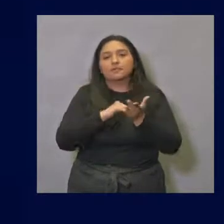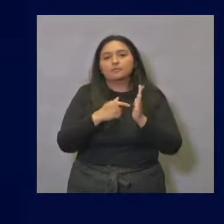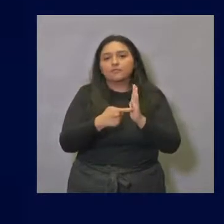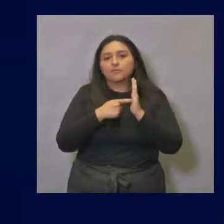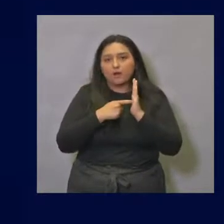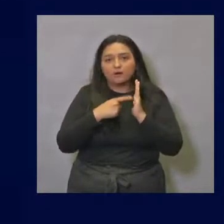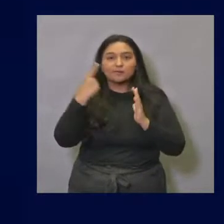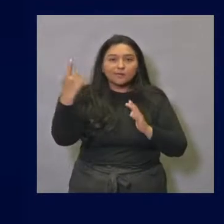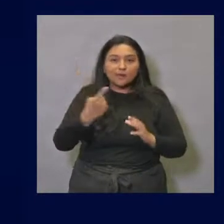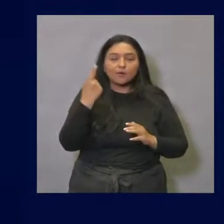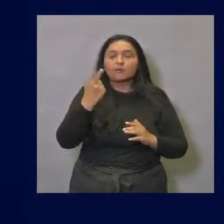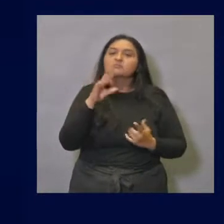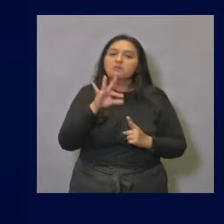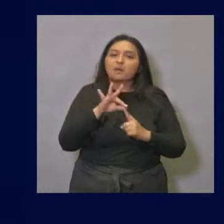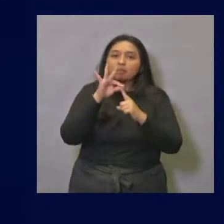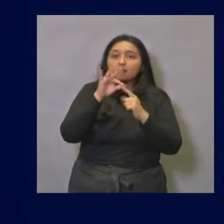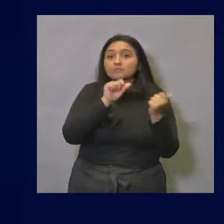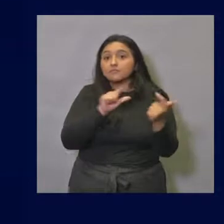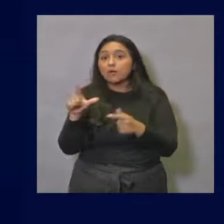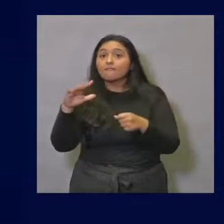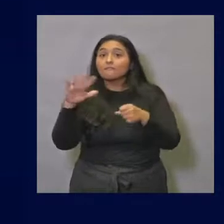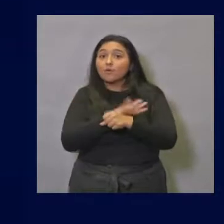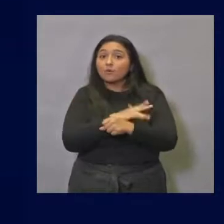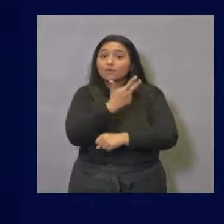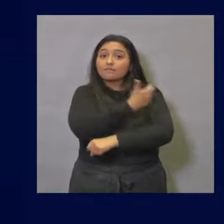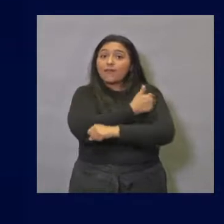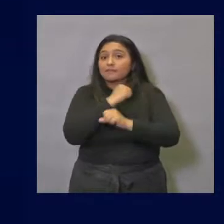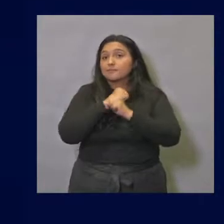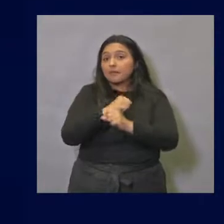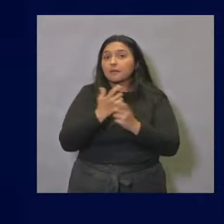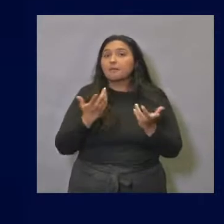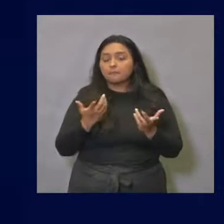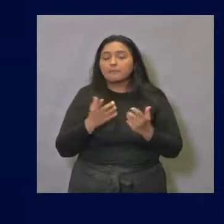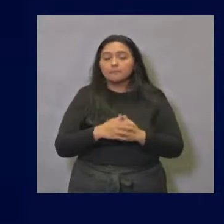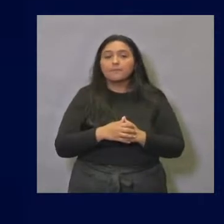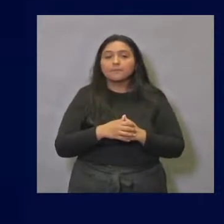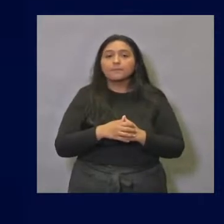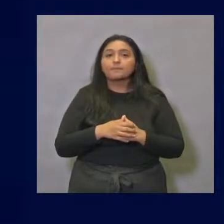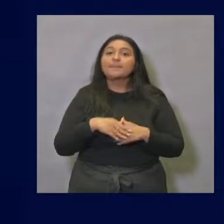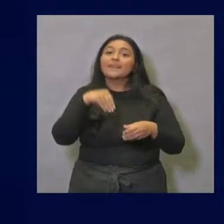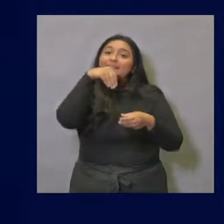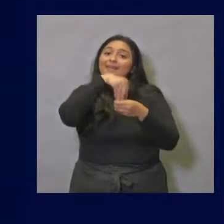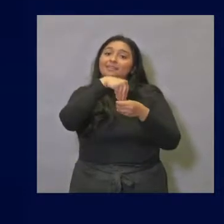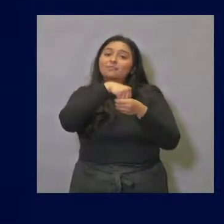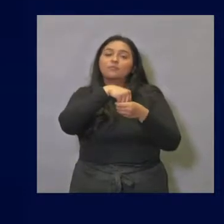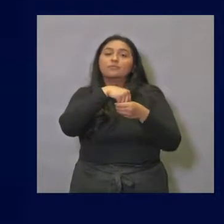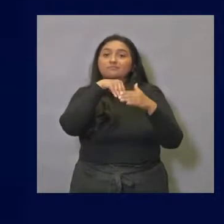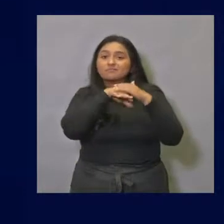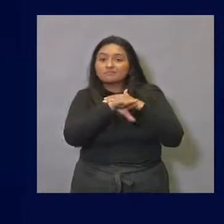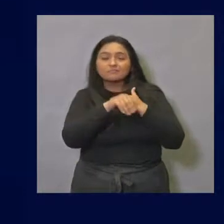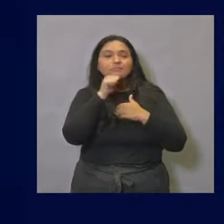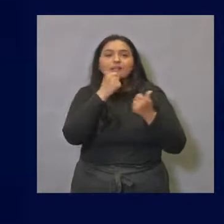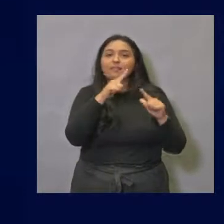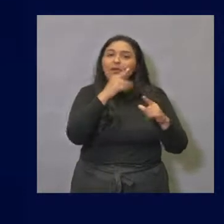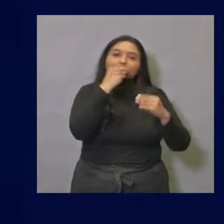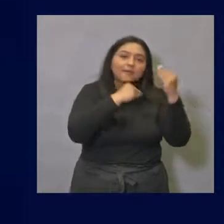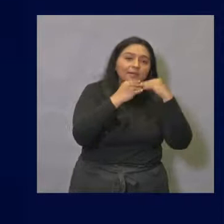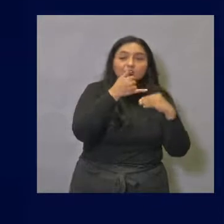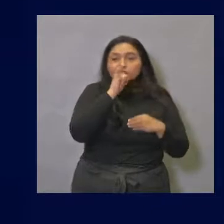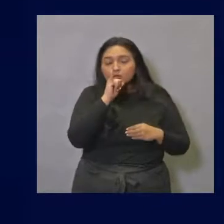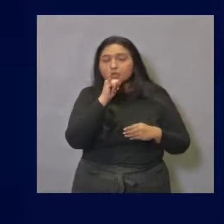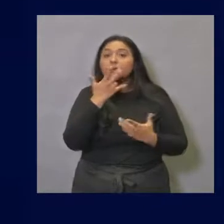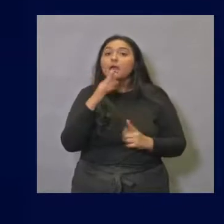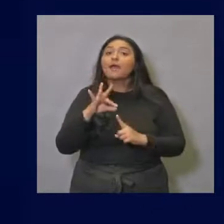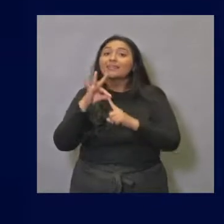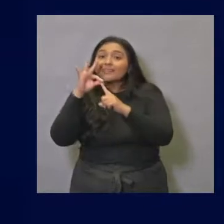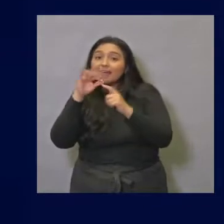times unless everyone is fully vaccinated. And there can be no eating or drinking indoors unless everyone attending is fully